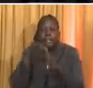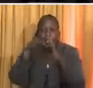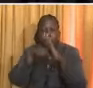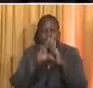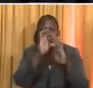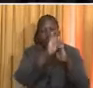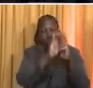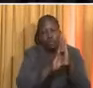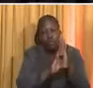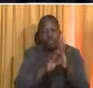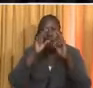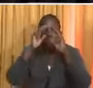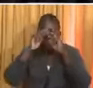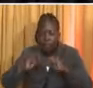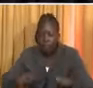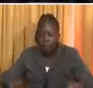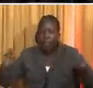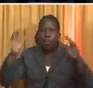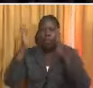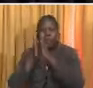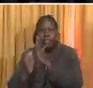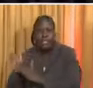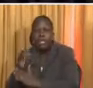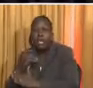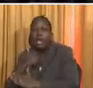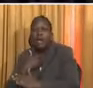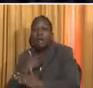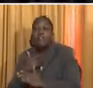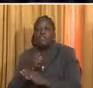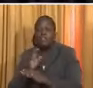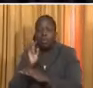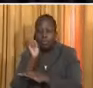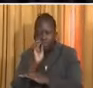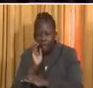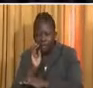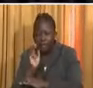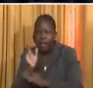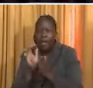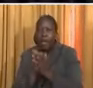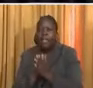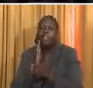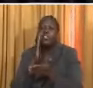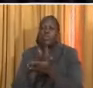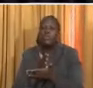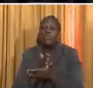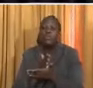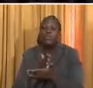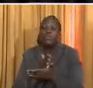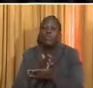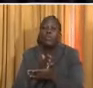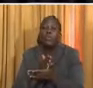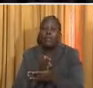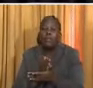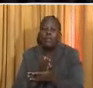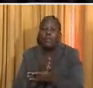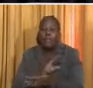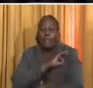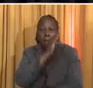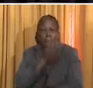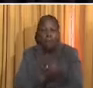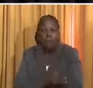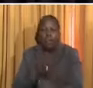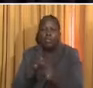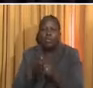review process has been preserved and is intact. The power to assent to a